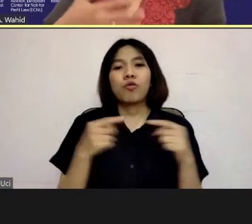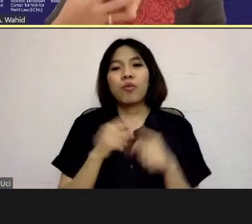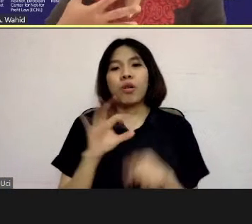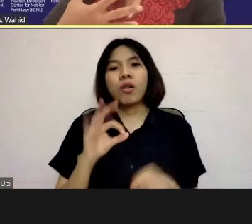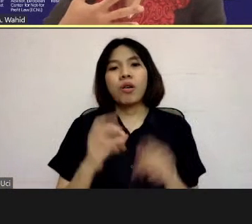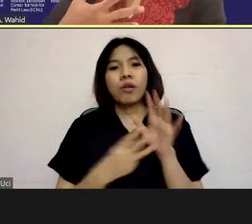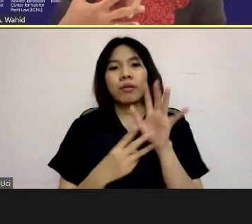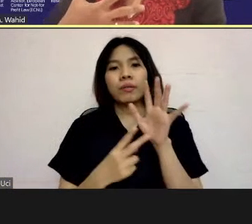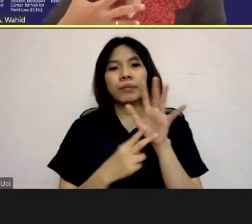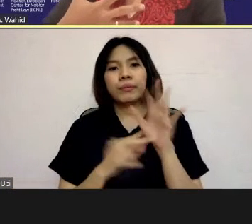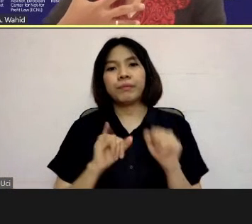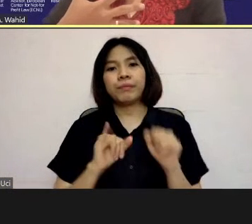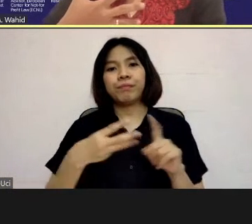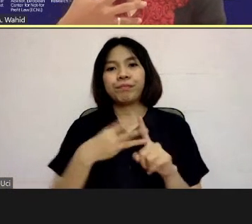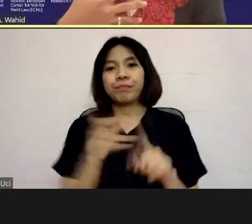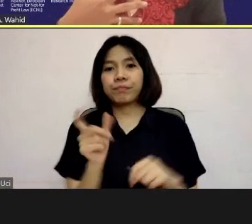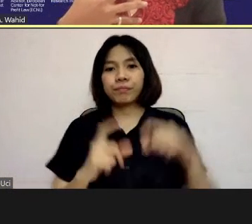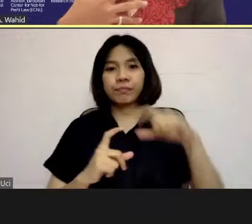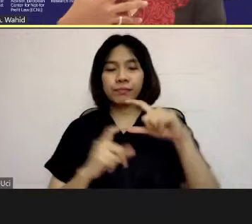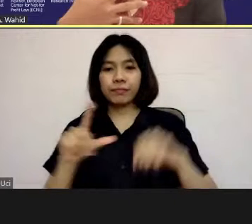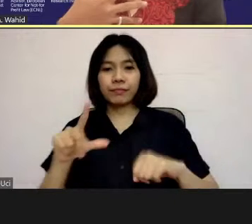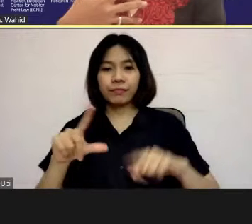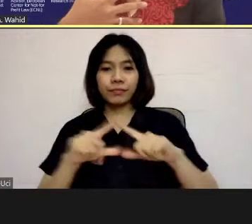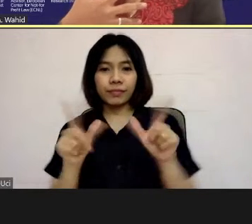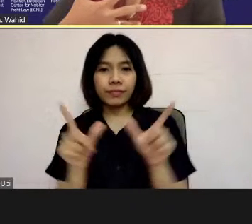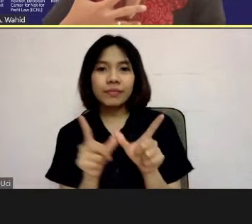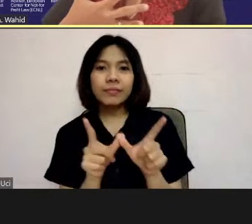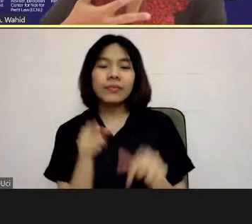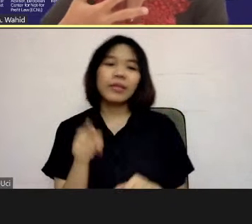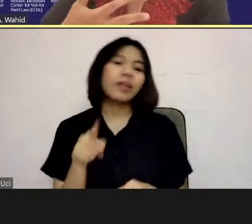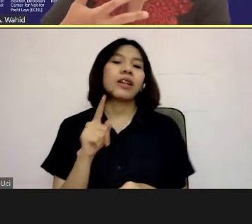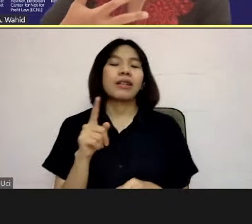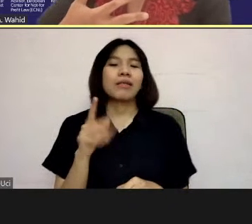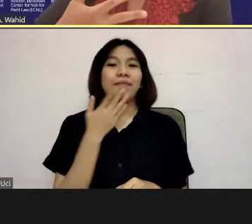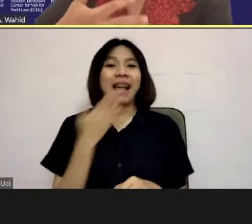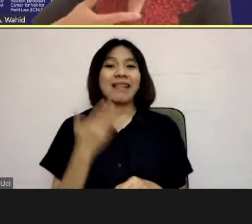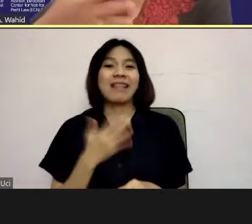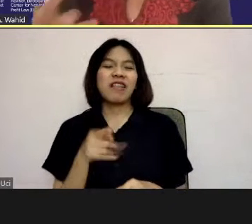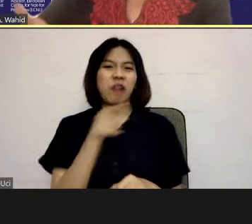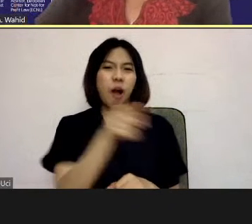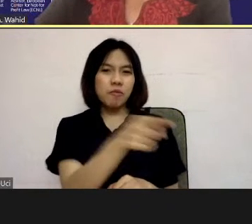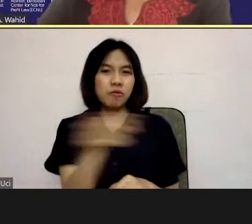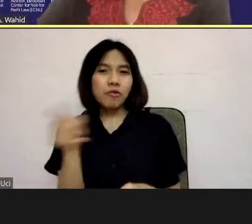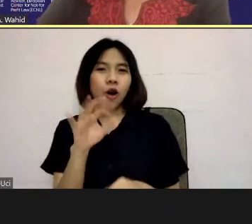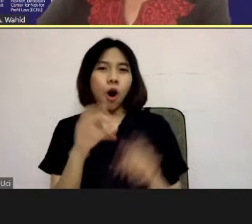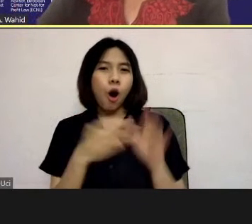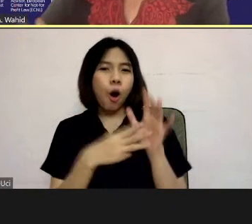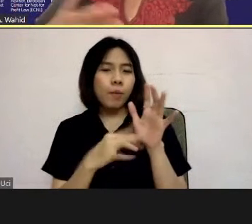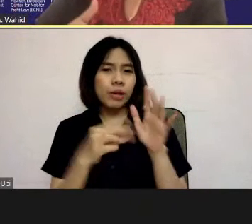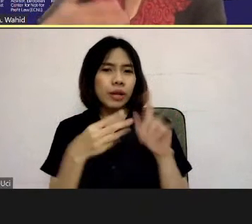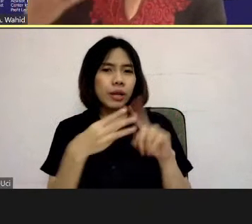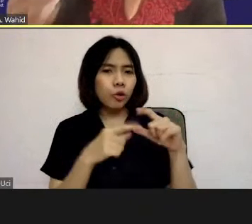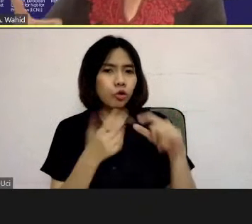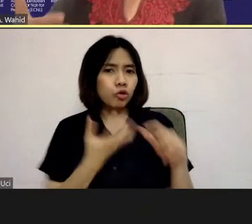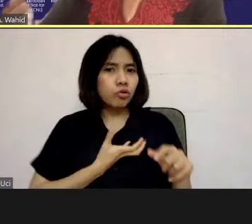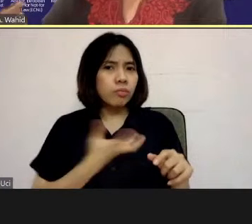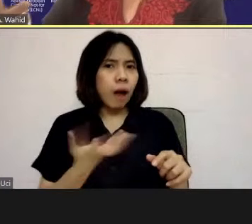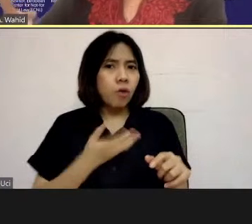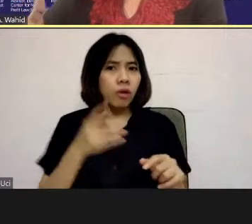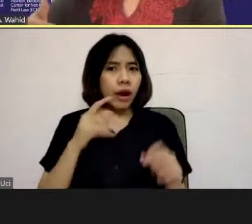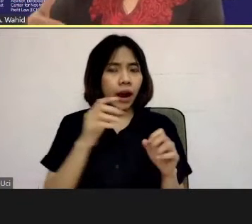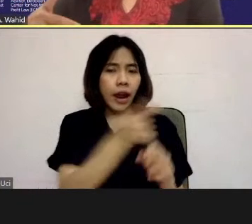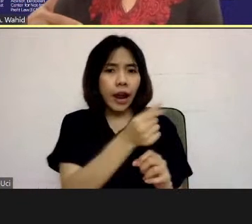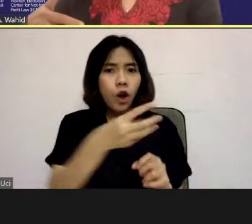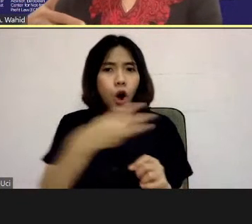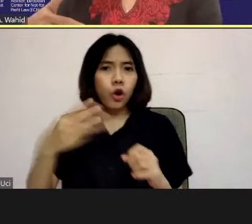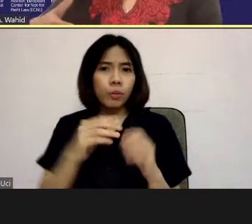cases, what we face upon, we have the narrative like this. The narrations goes to, are you pro to the